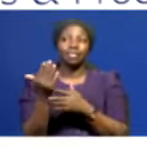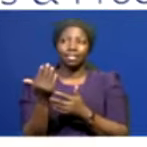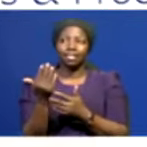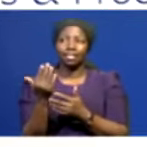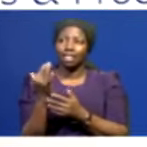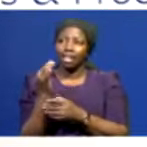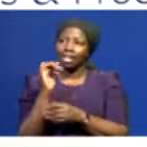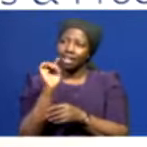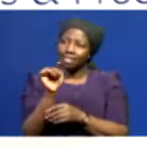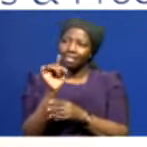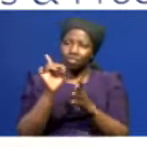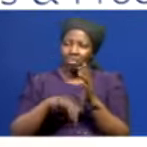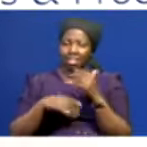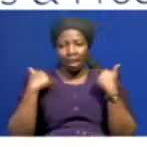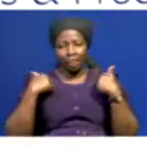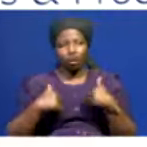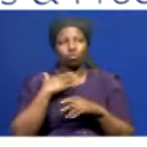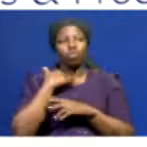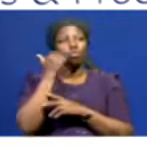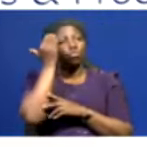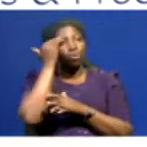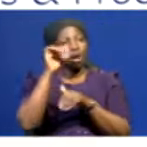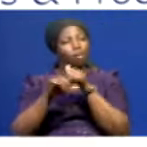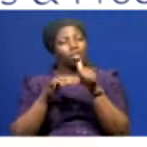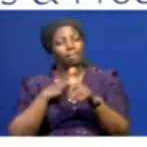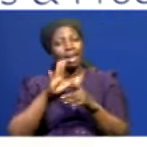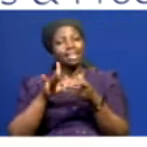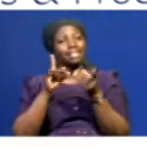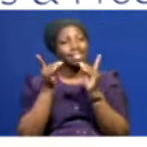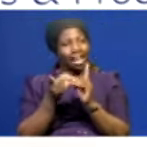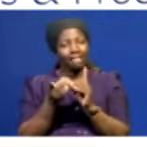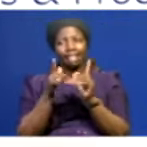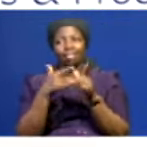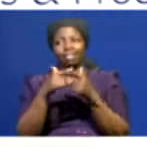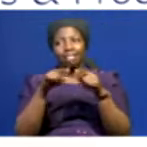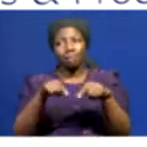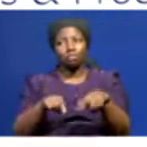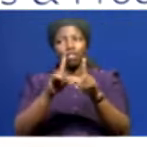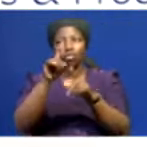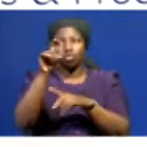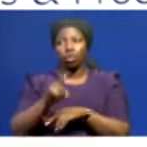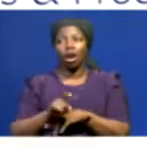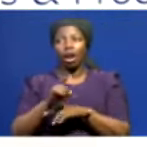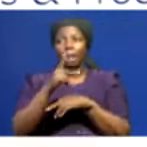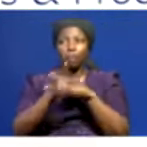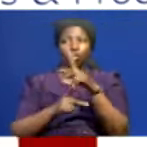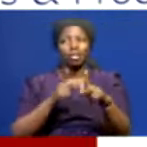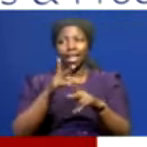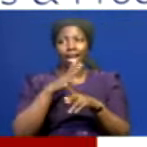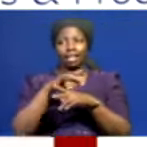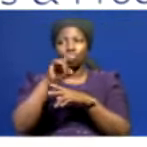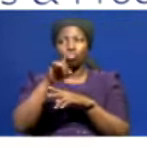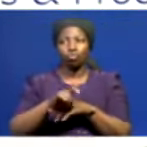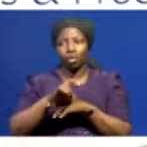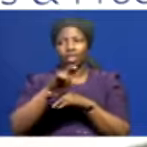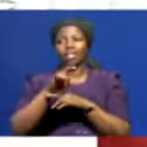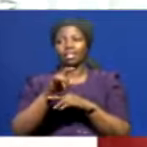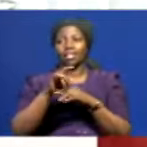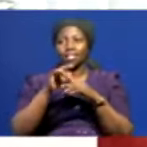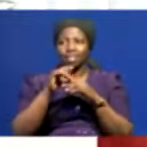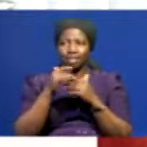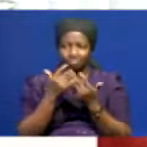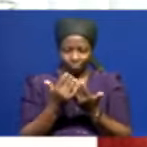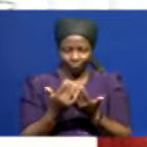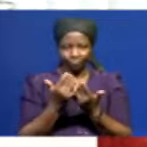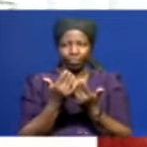this is what I want to know about my data, and they should process and they should adhere to your requests. In